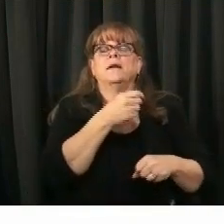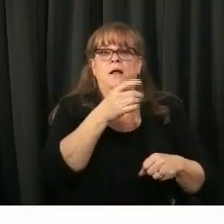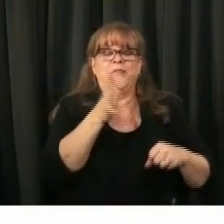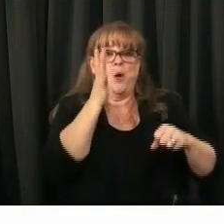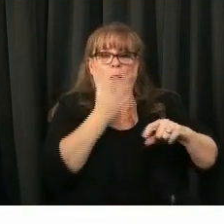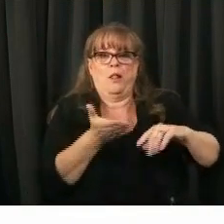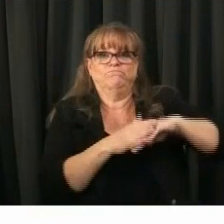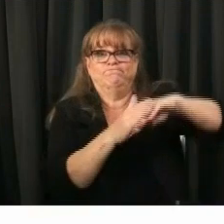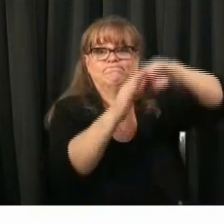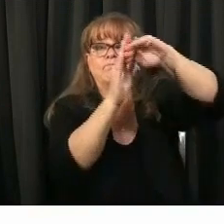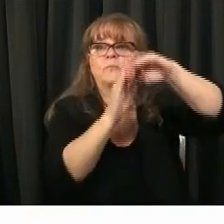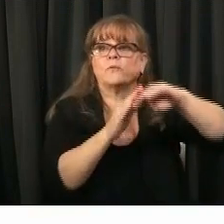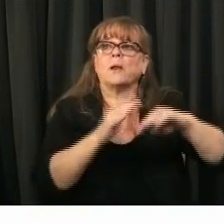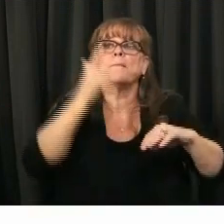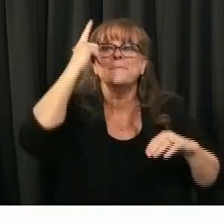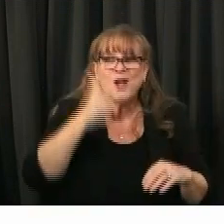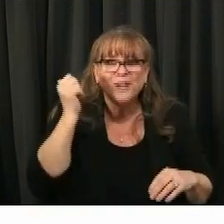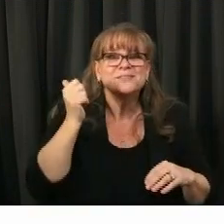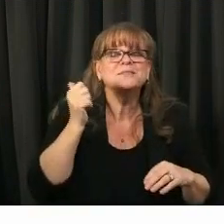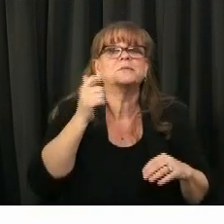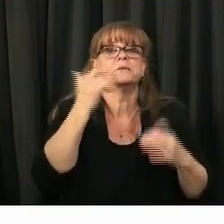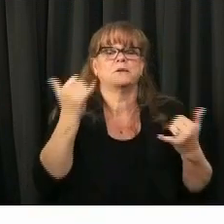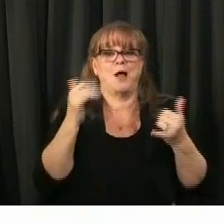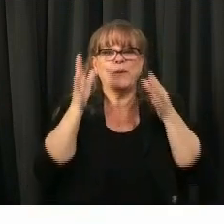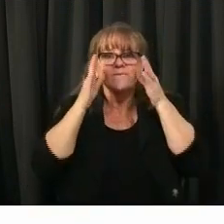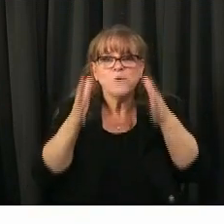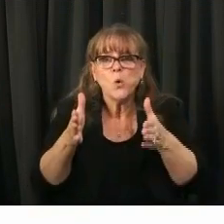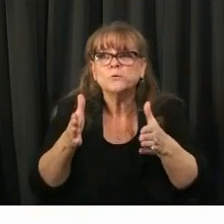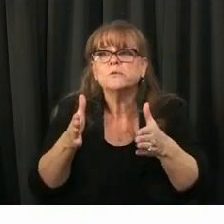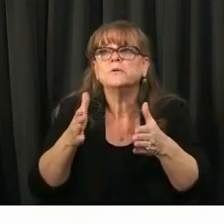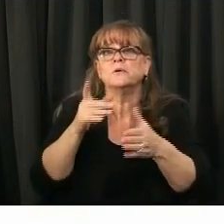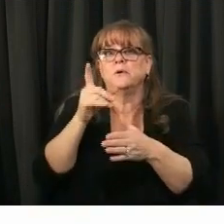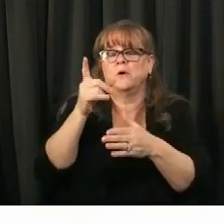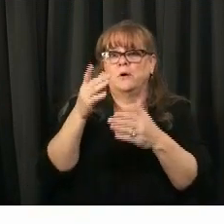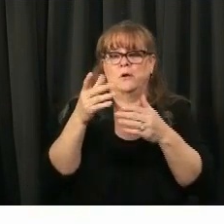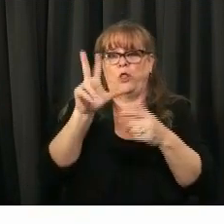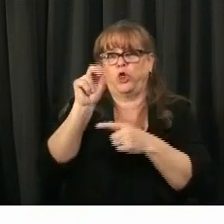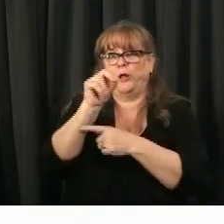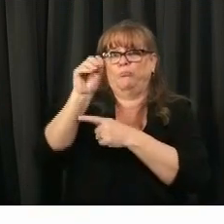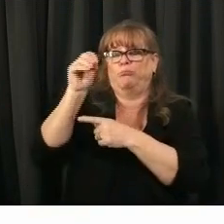the focus of very close to 100% of our doses that are available.